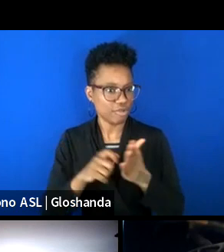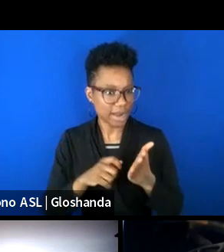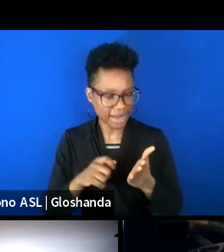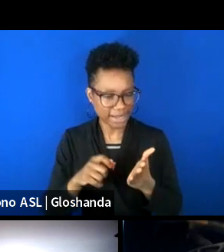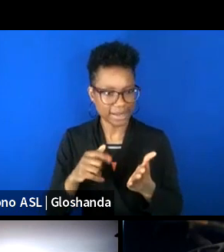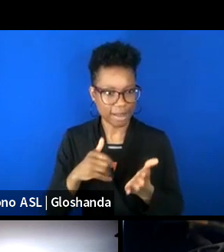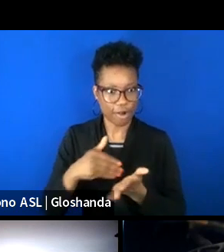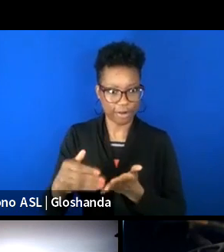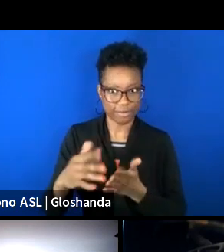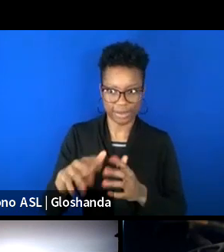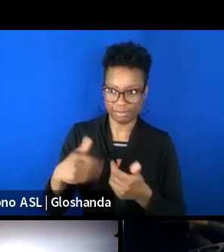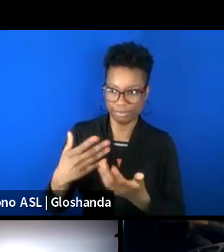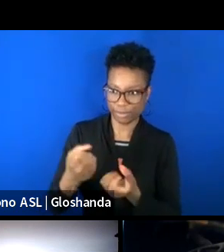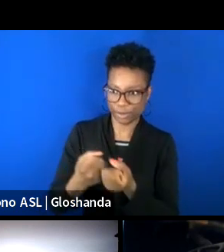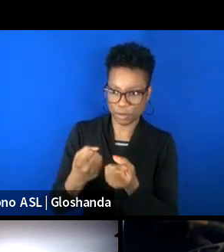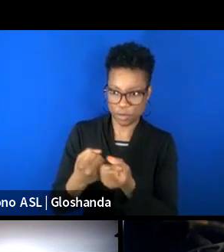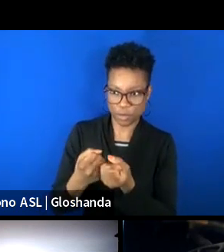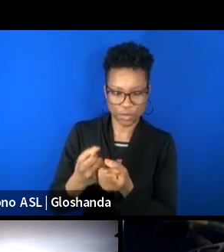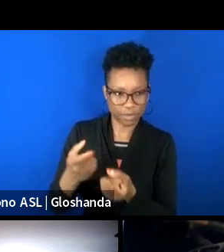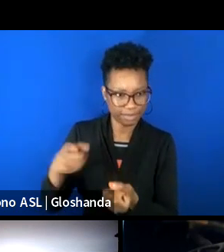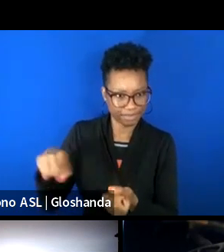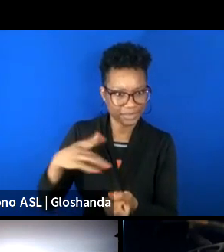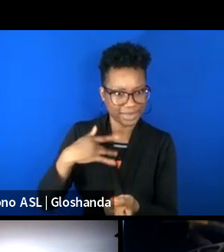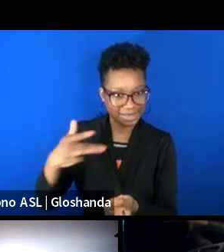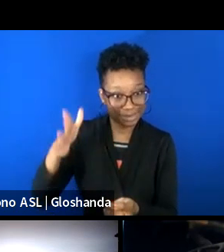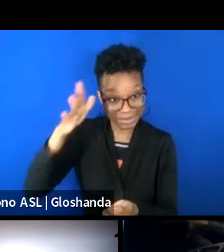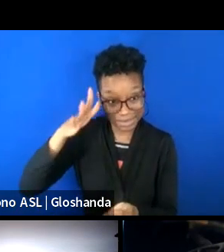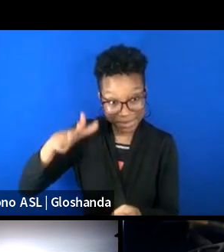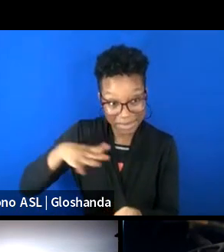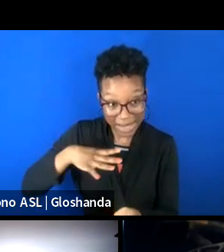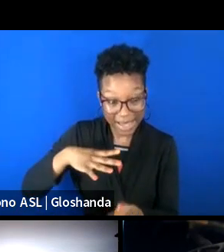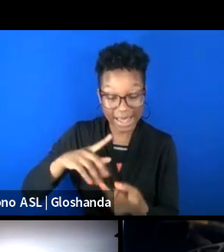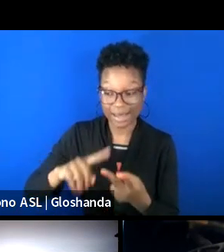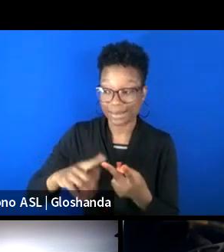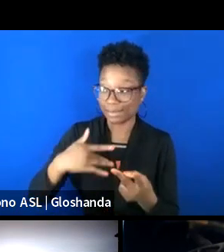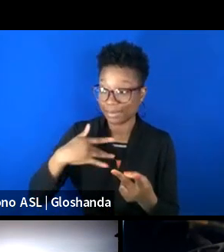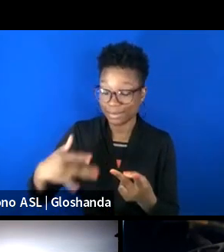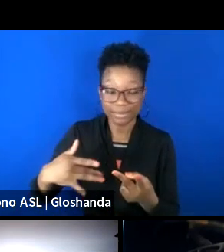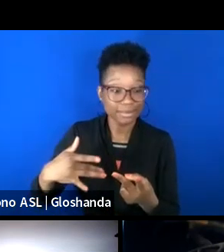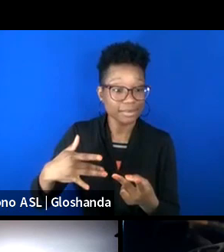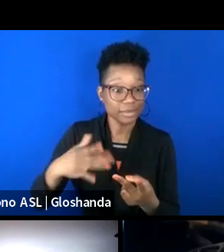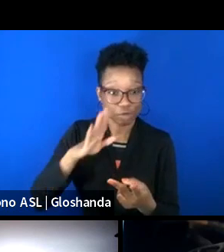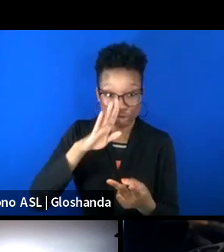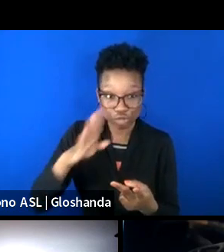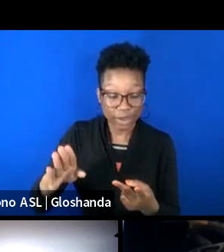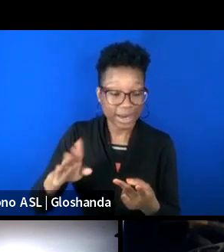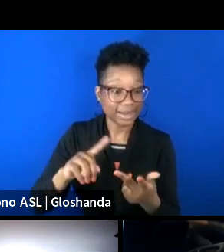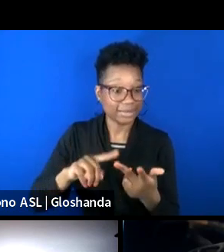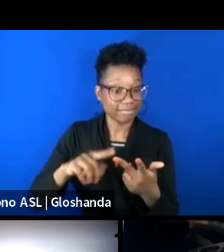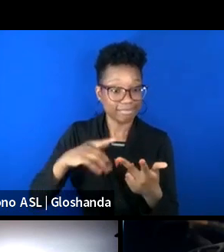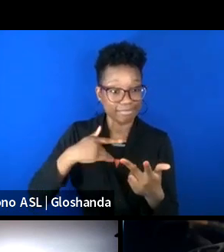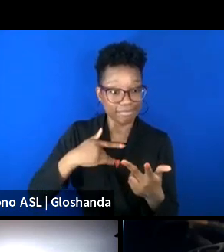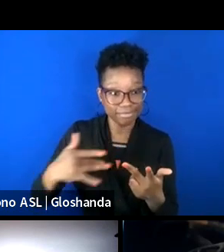overwhelmingly men. They're overwhelmingly straight and cis,